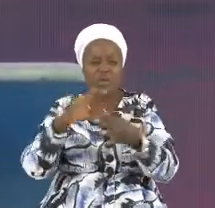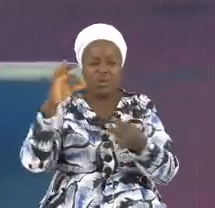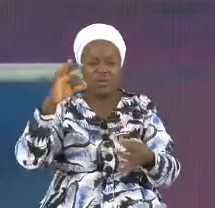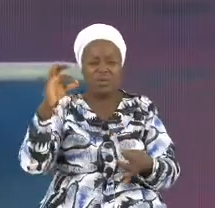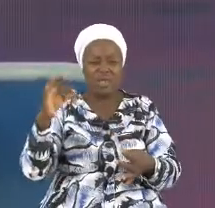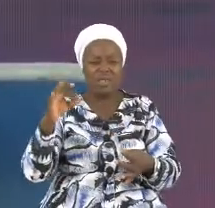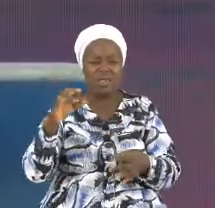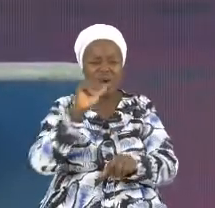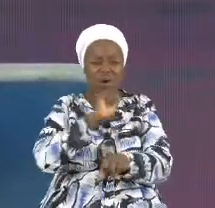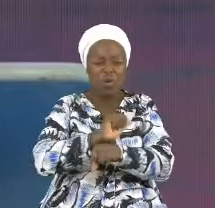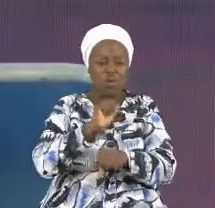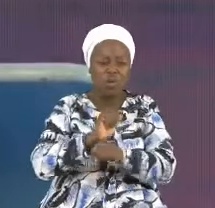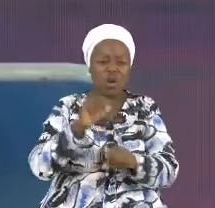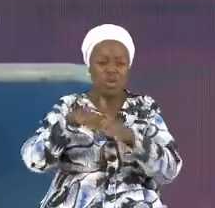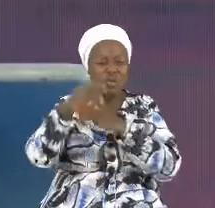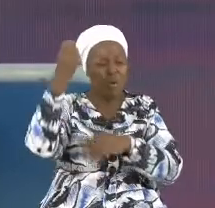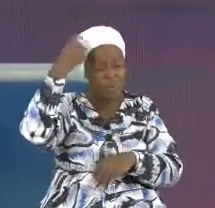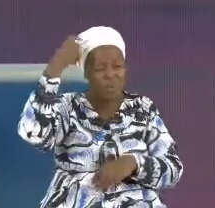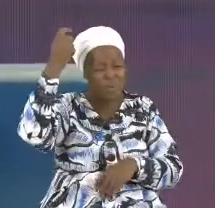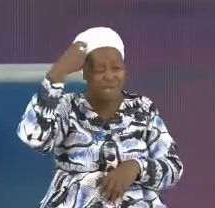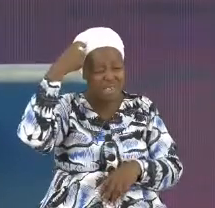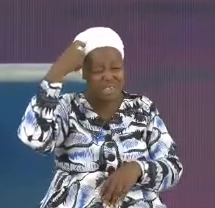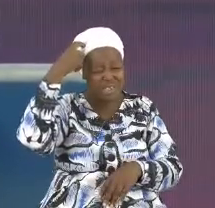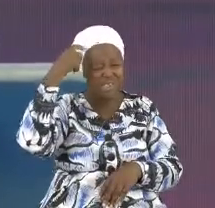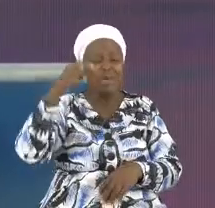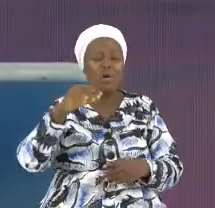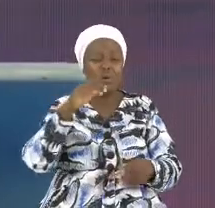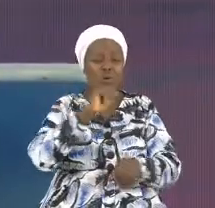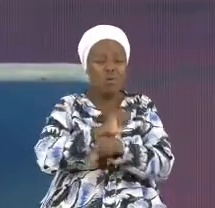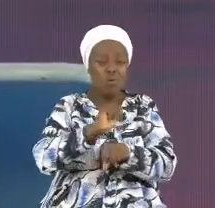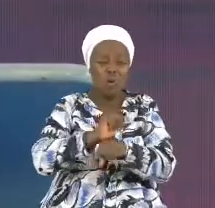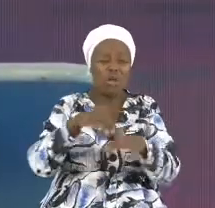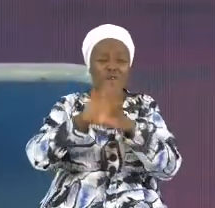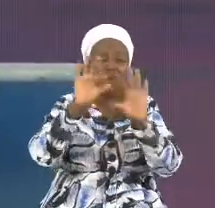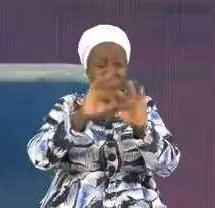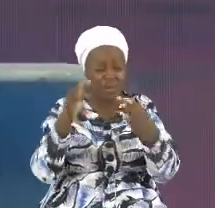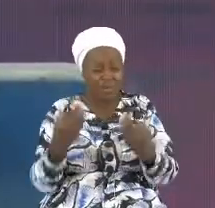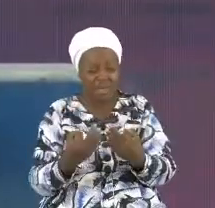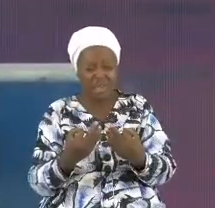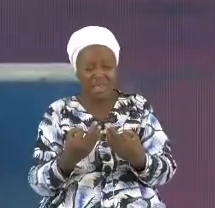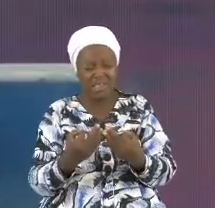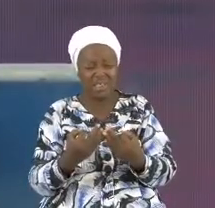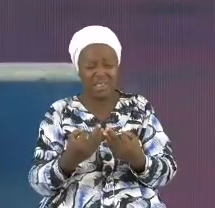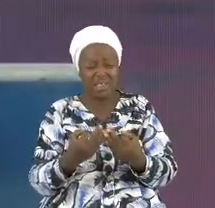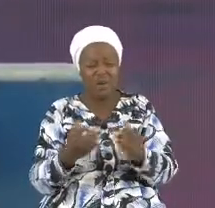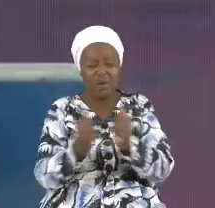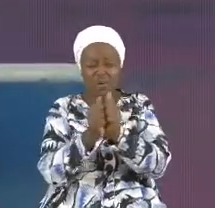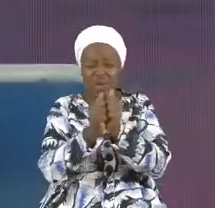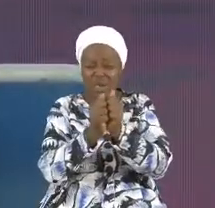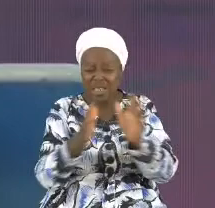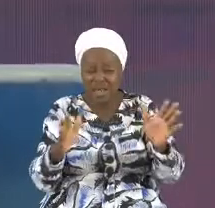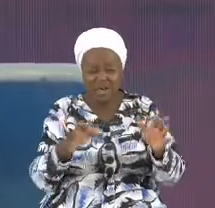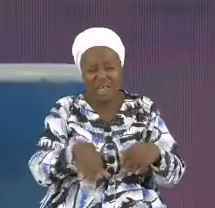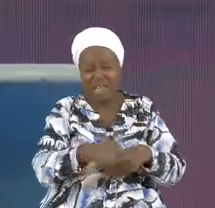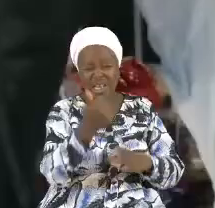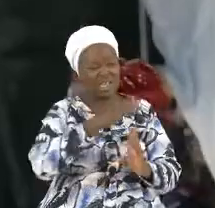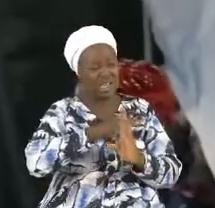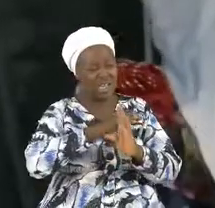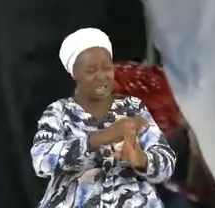in your brain, operate in your family without any hindrance right